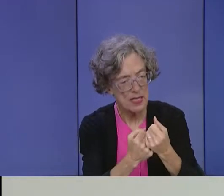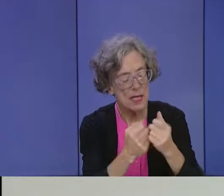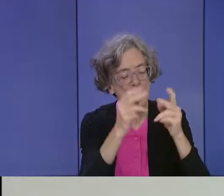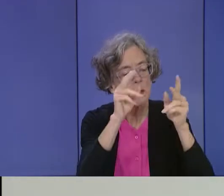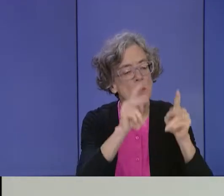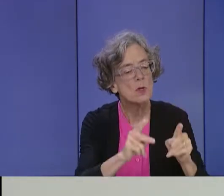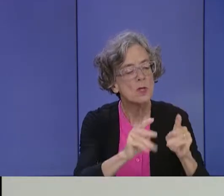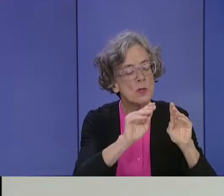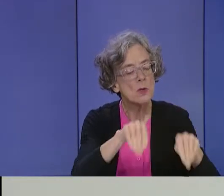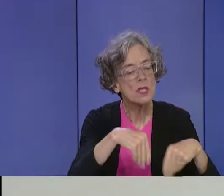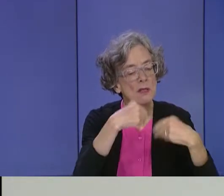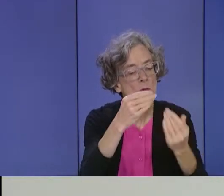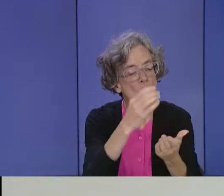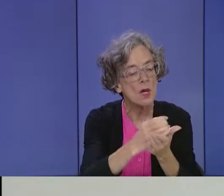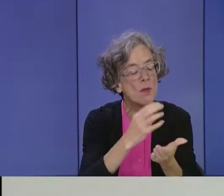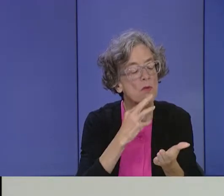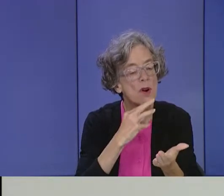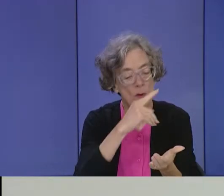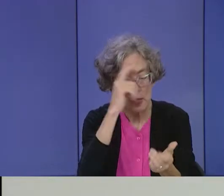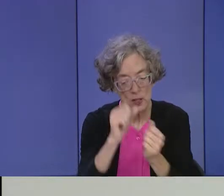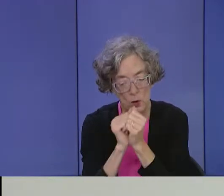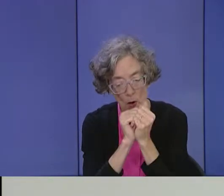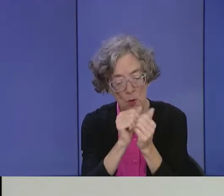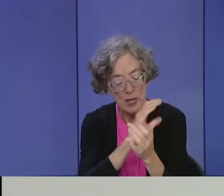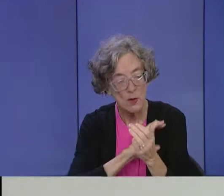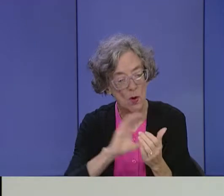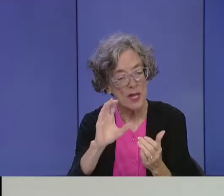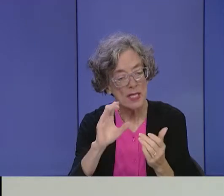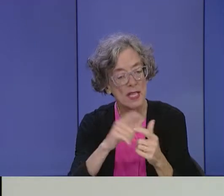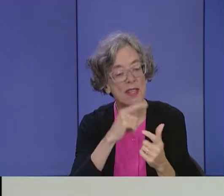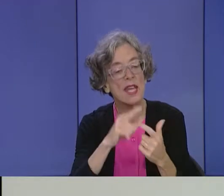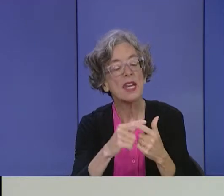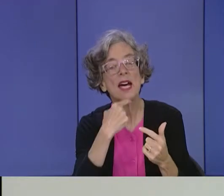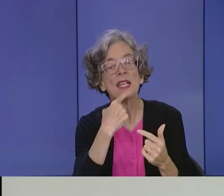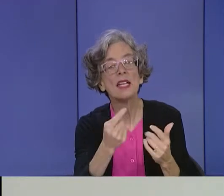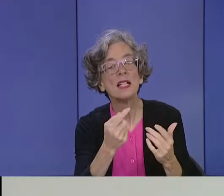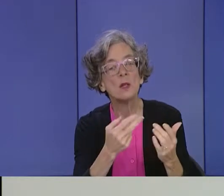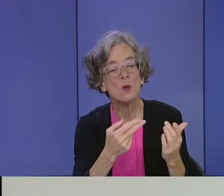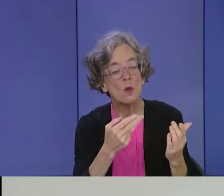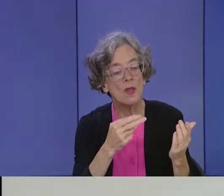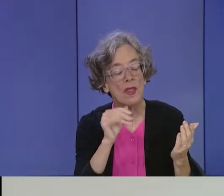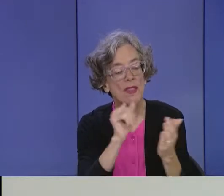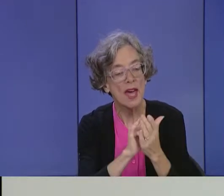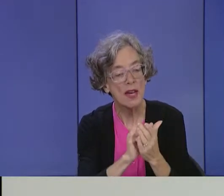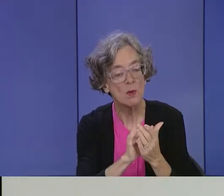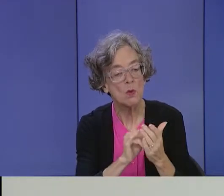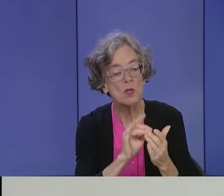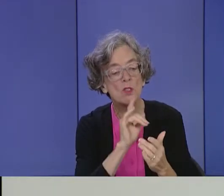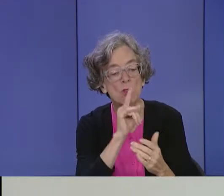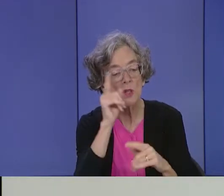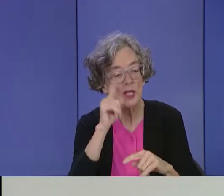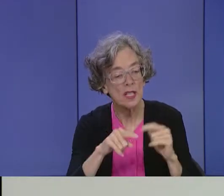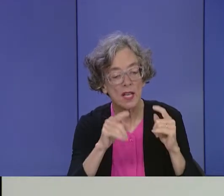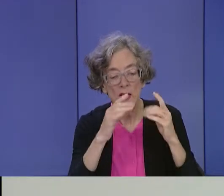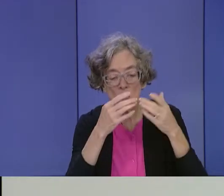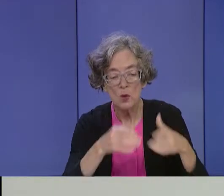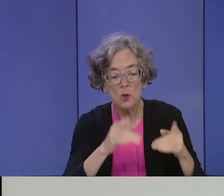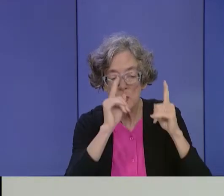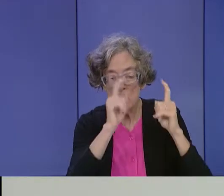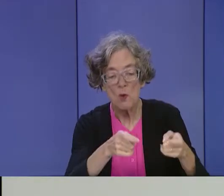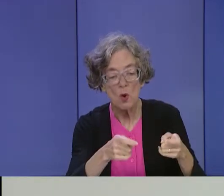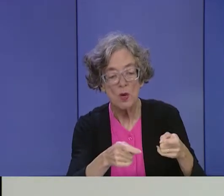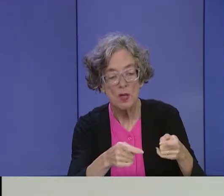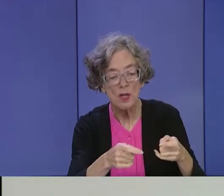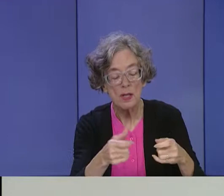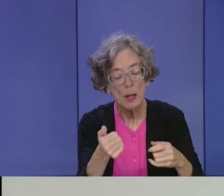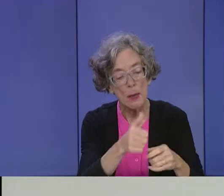cup of water to drink because you belong to Christ, amen, I say to you, will surely not lose his reward.